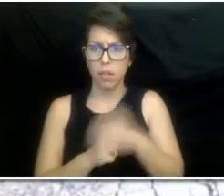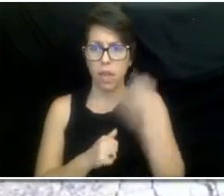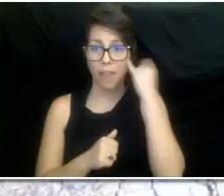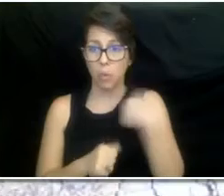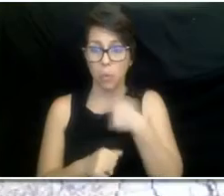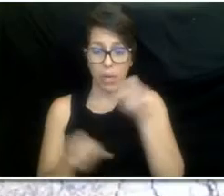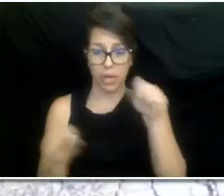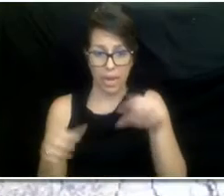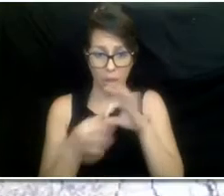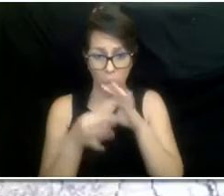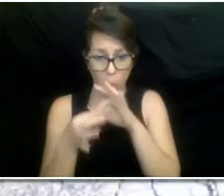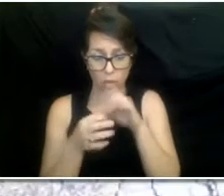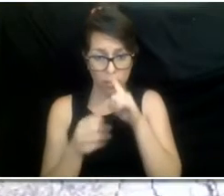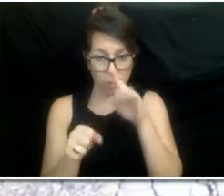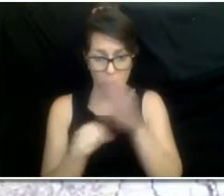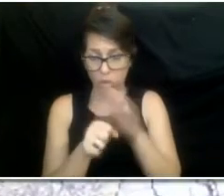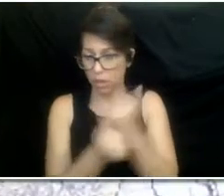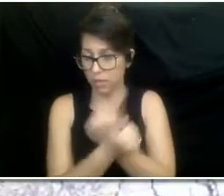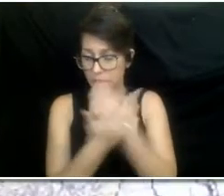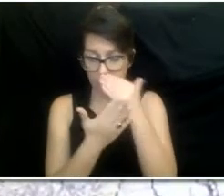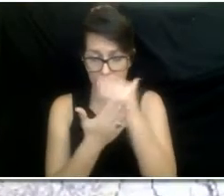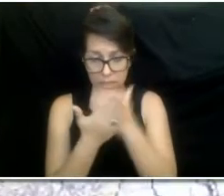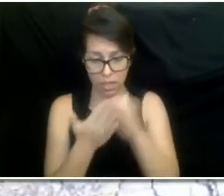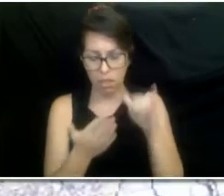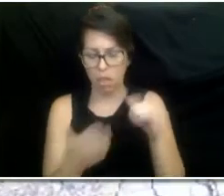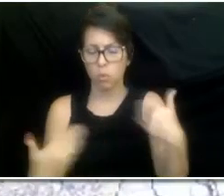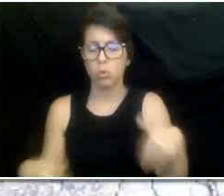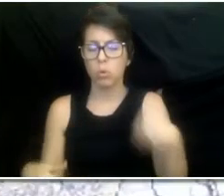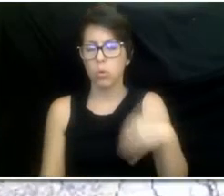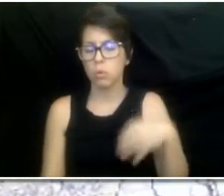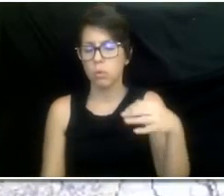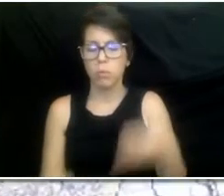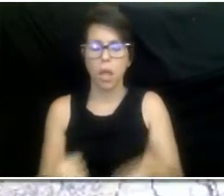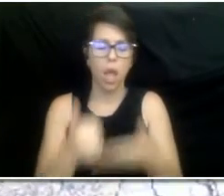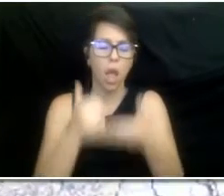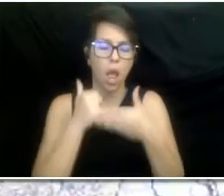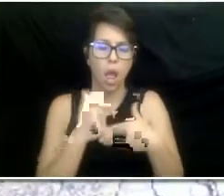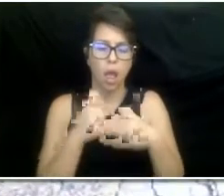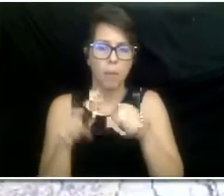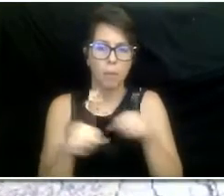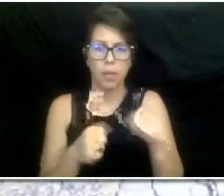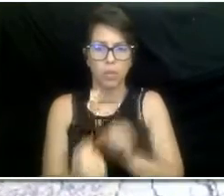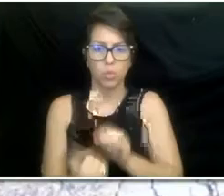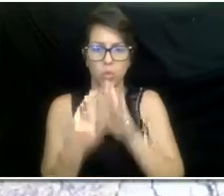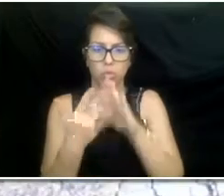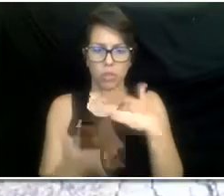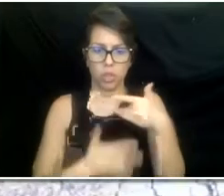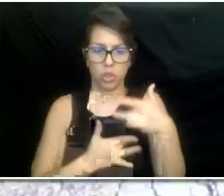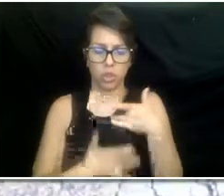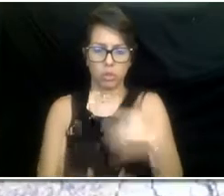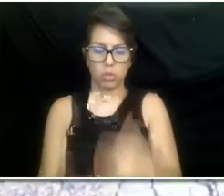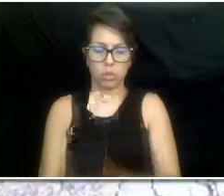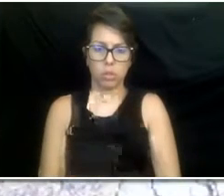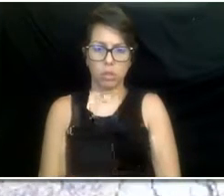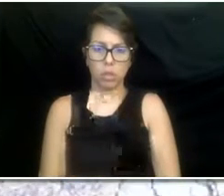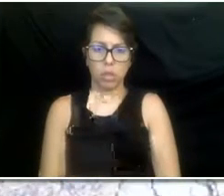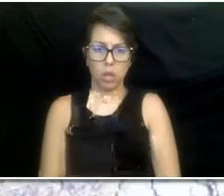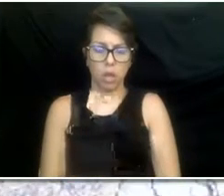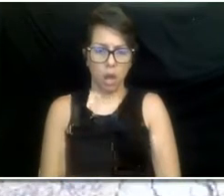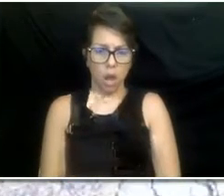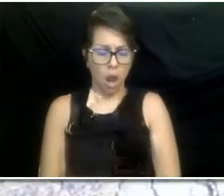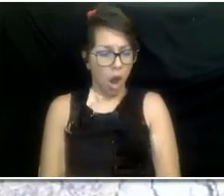the covid response looking at residential program providers and really uh discussing what if any uh